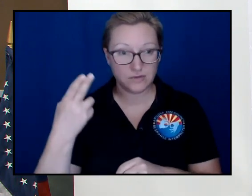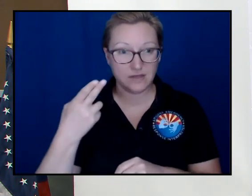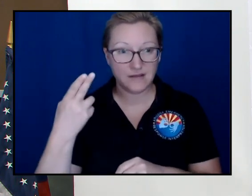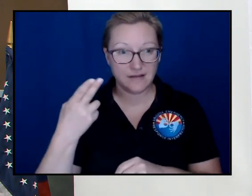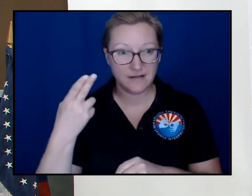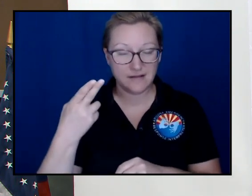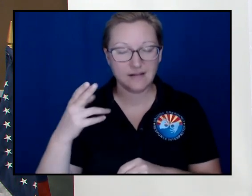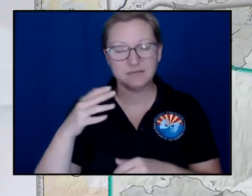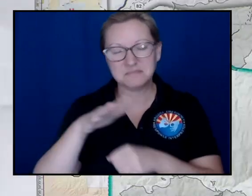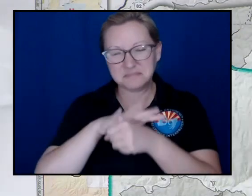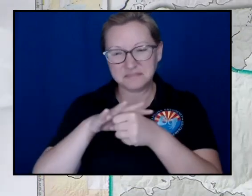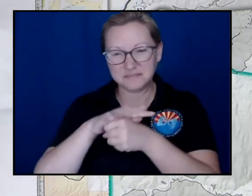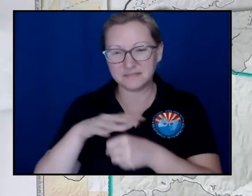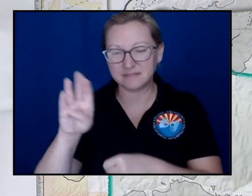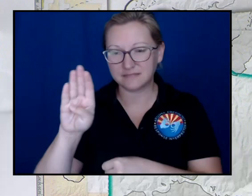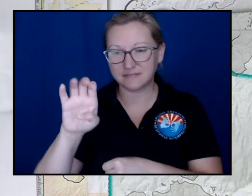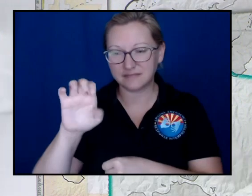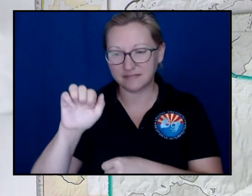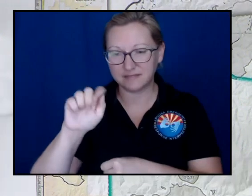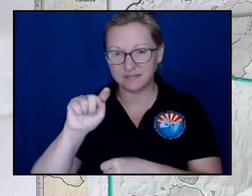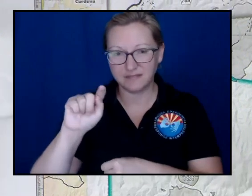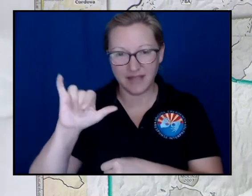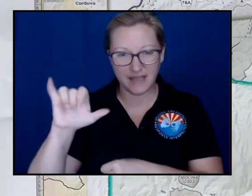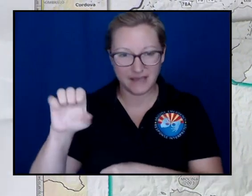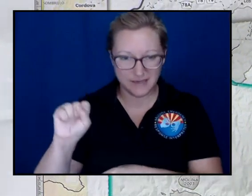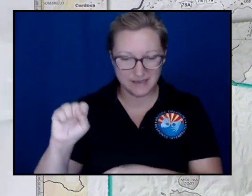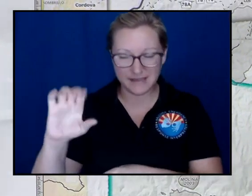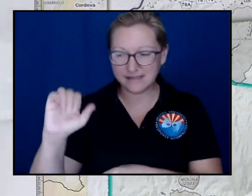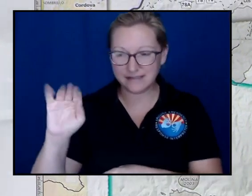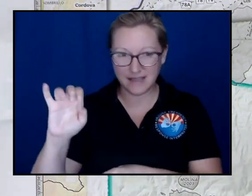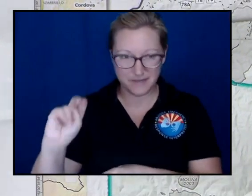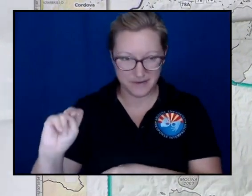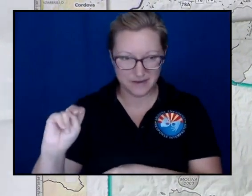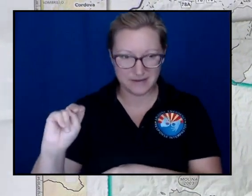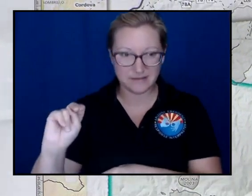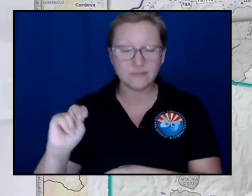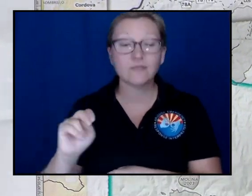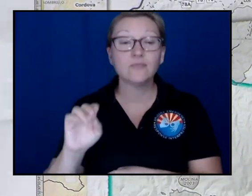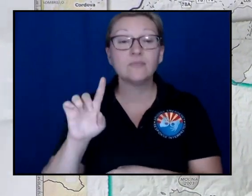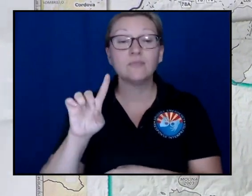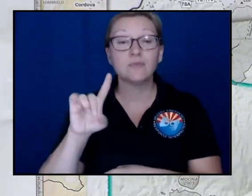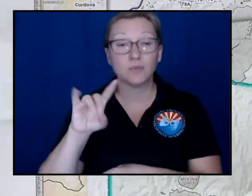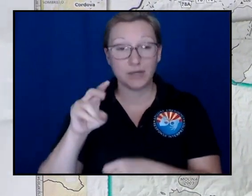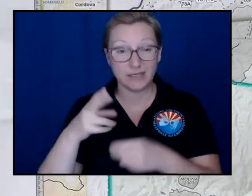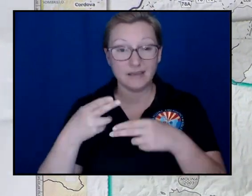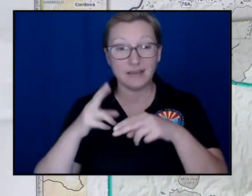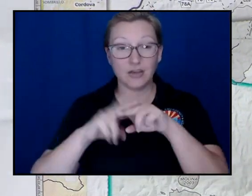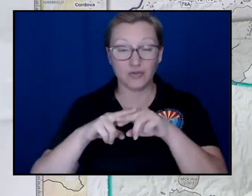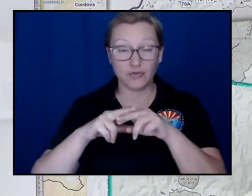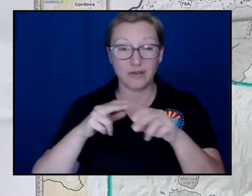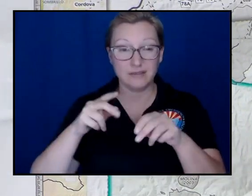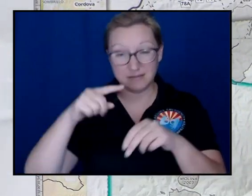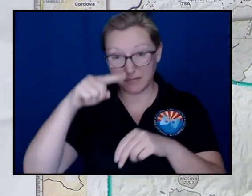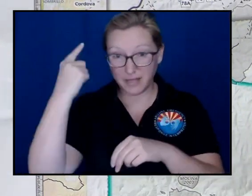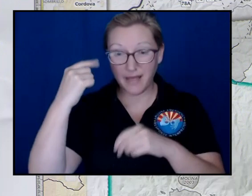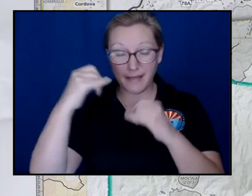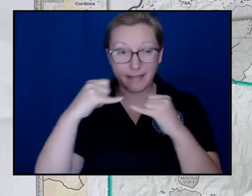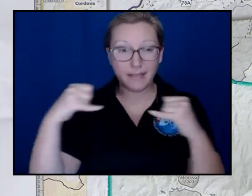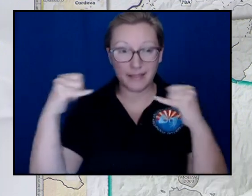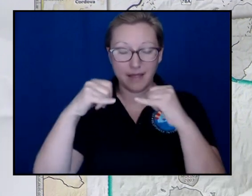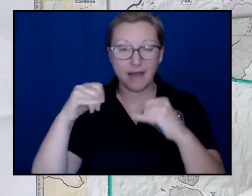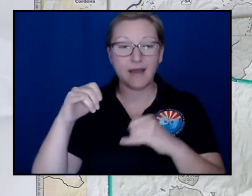cabin, the Spire's Edge, we did increase containment by 2%, so it's 96% containment now since my